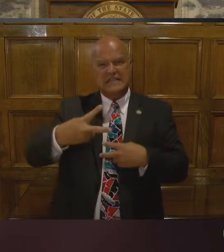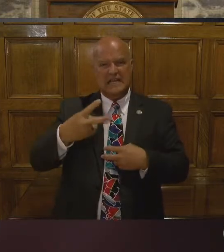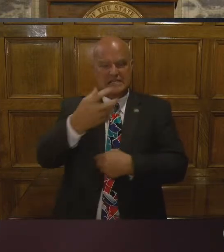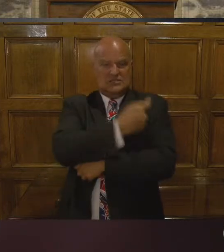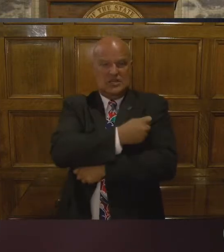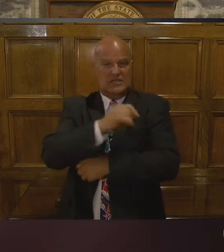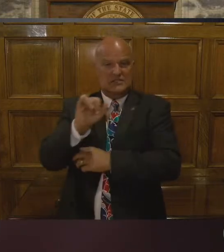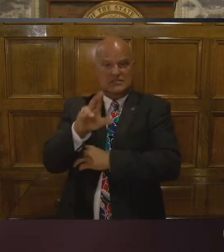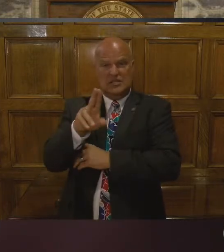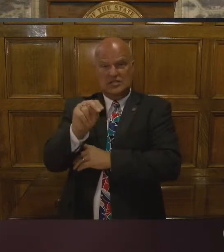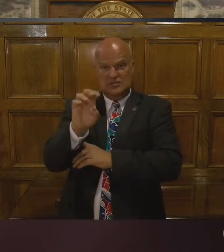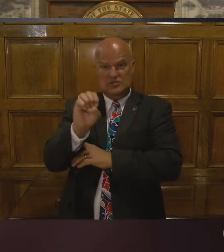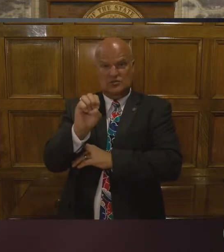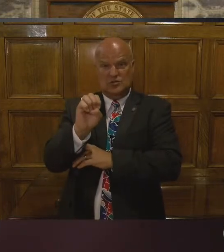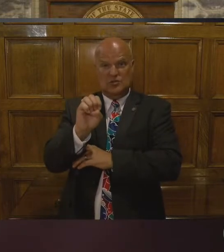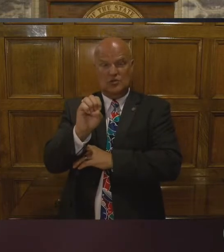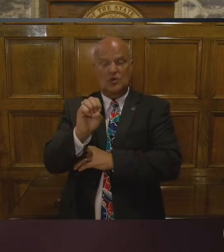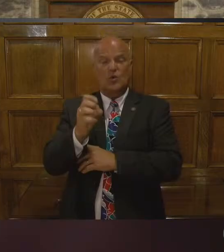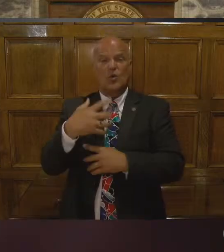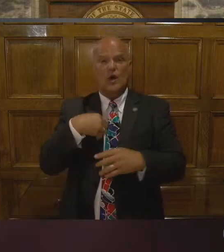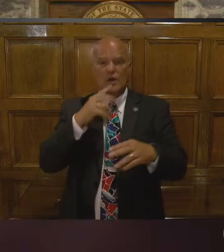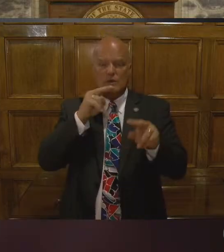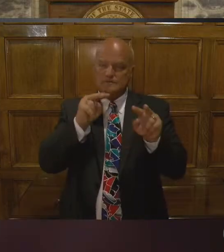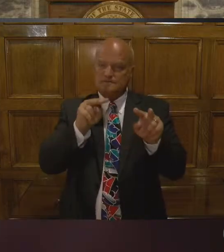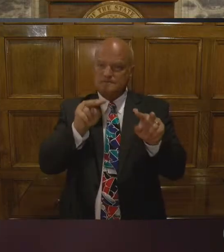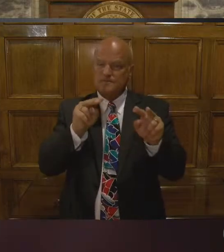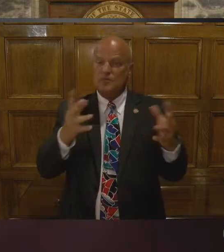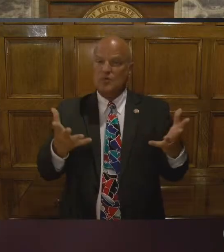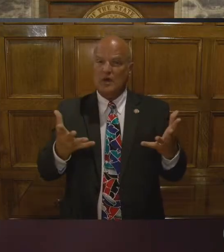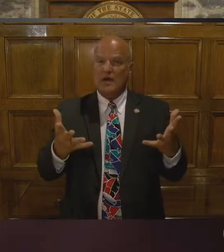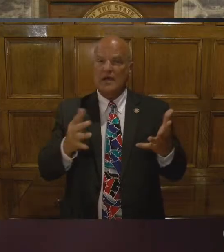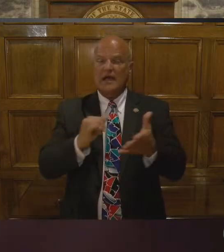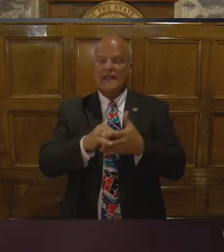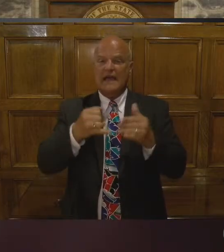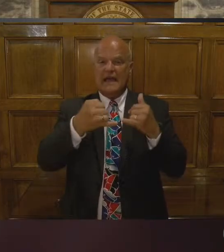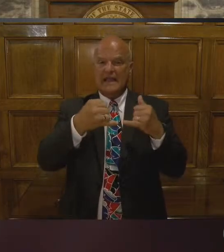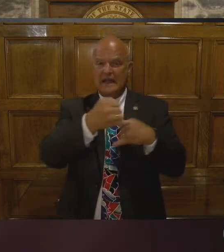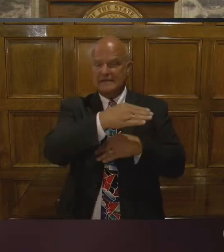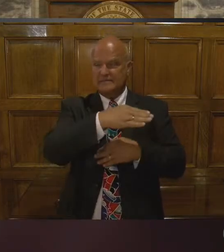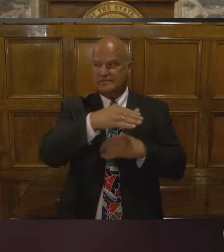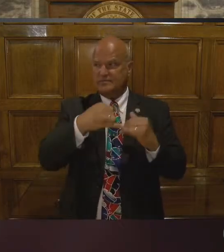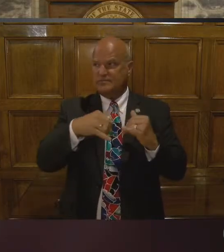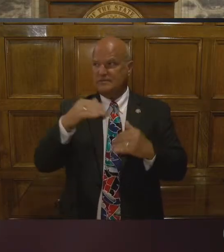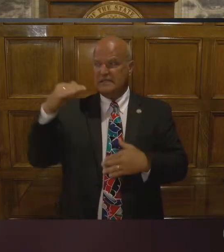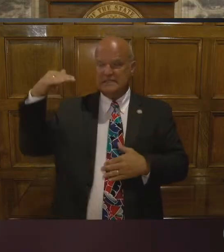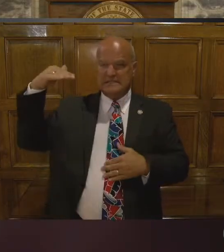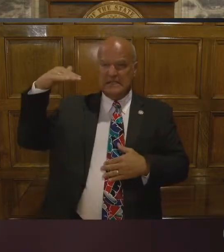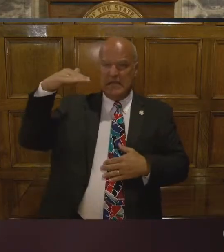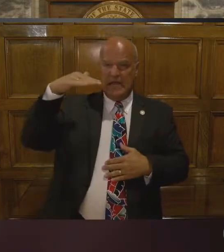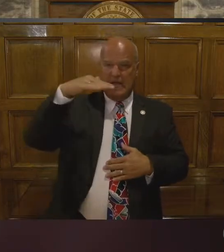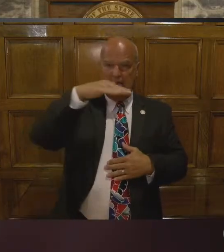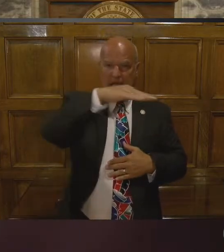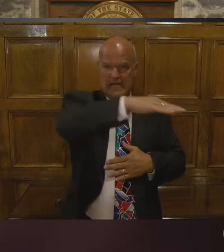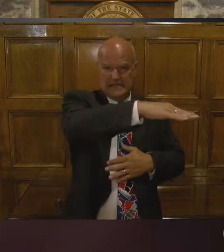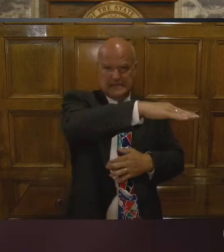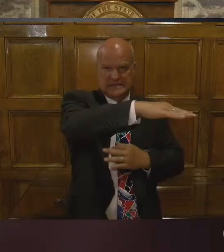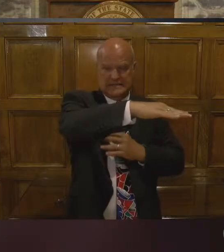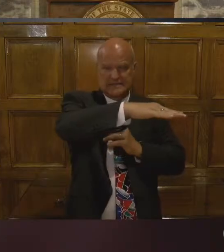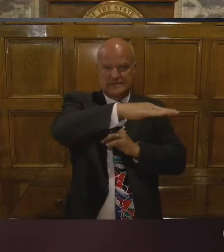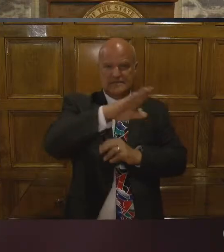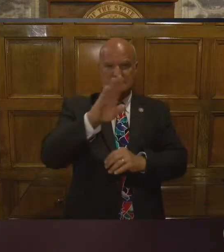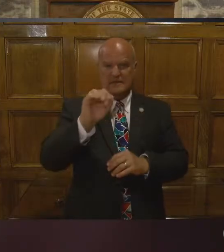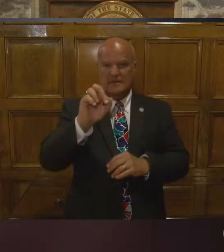in June. And what I pay attention to is that line that's slanted across all of those